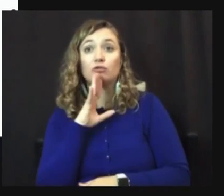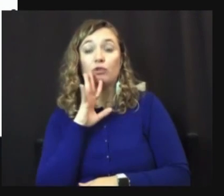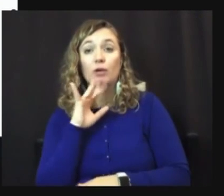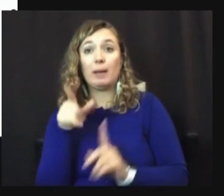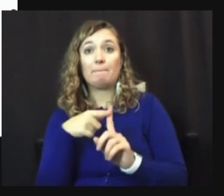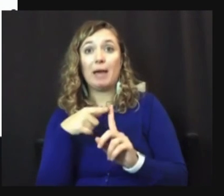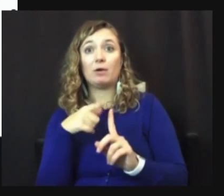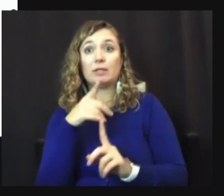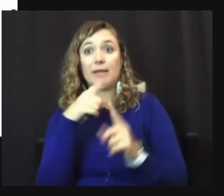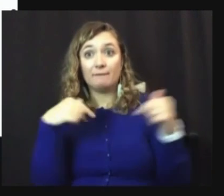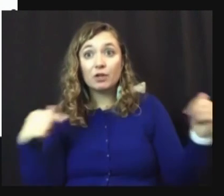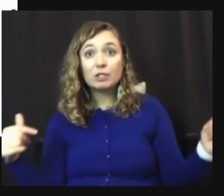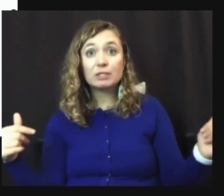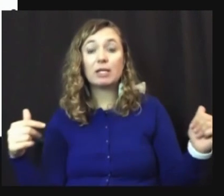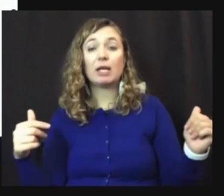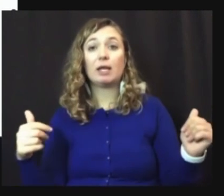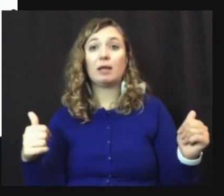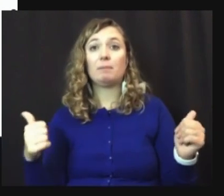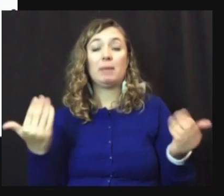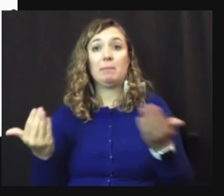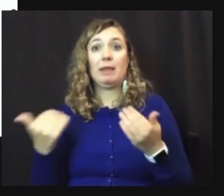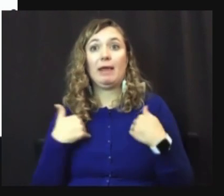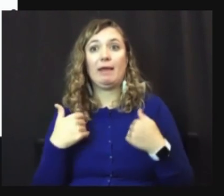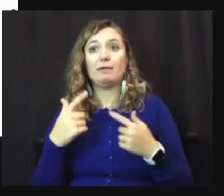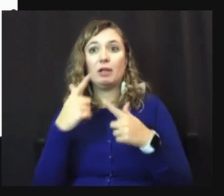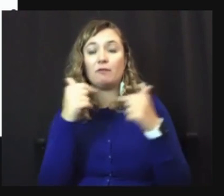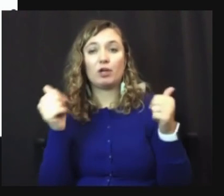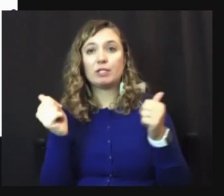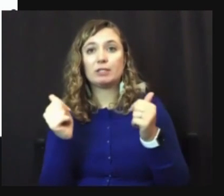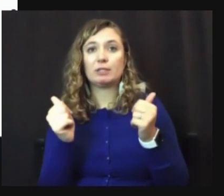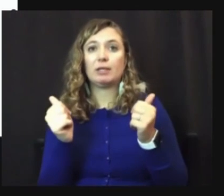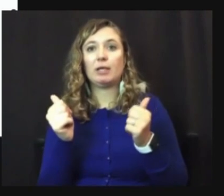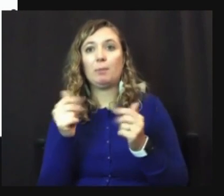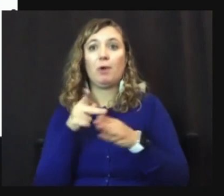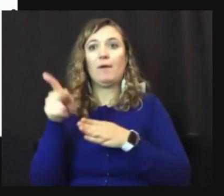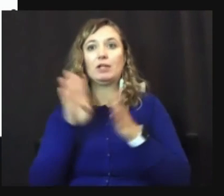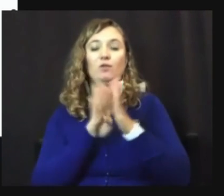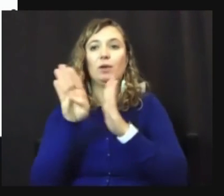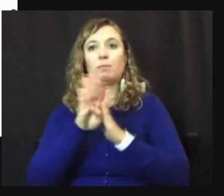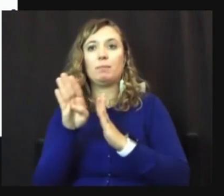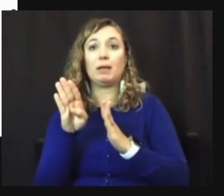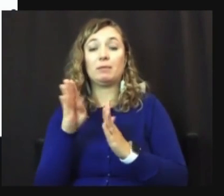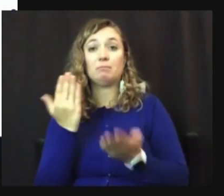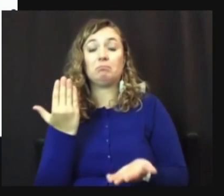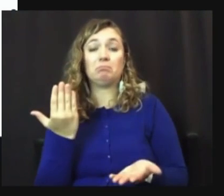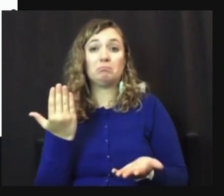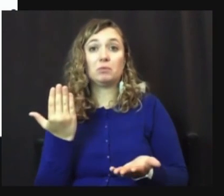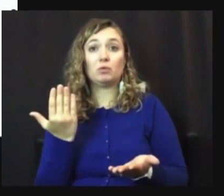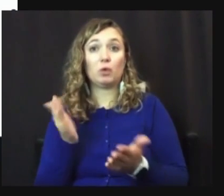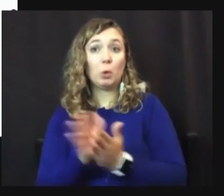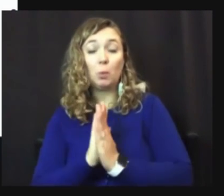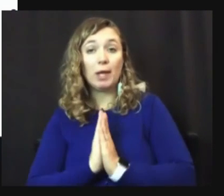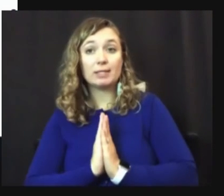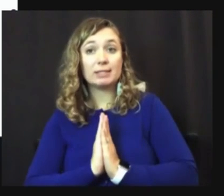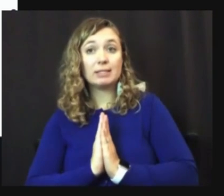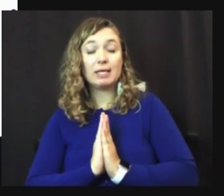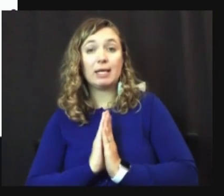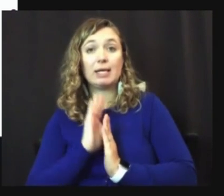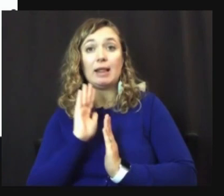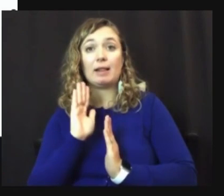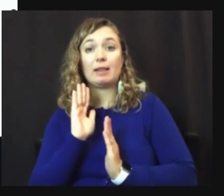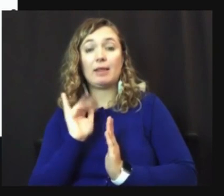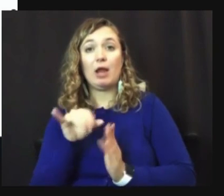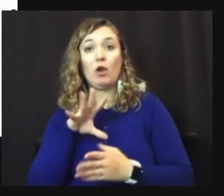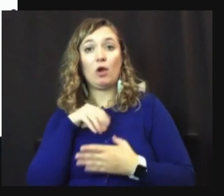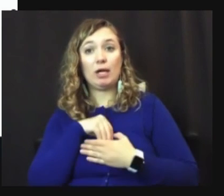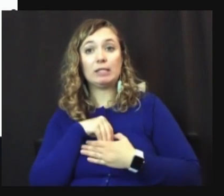they have like diversity professional developments and workshops here and there, specifically requesting that autism